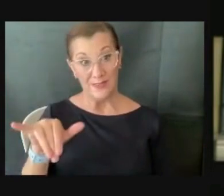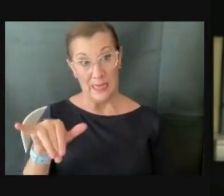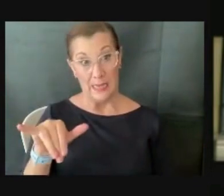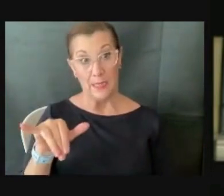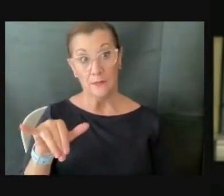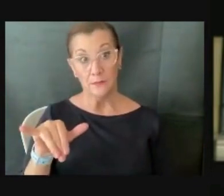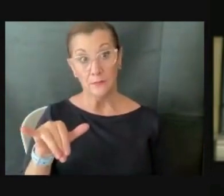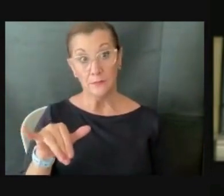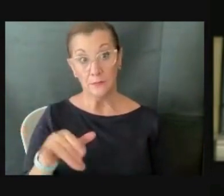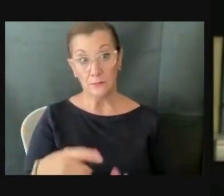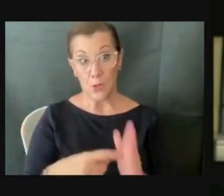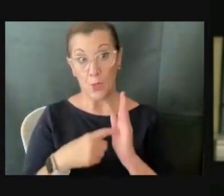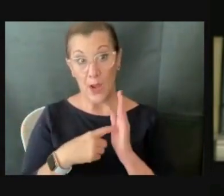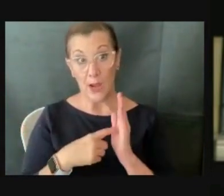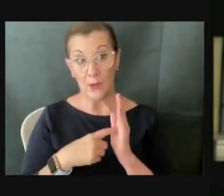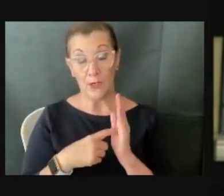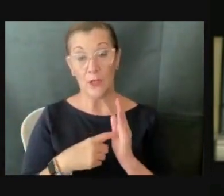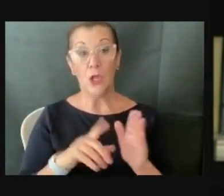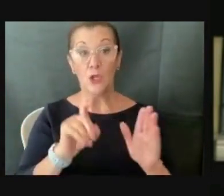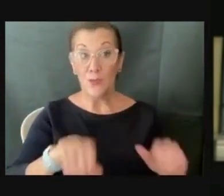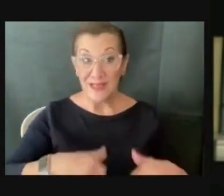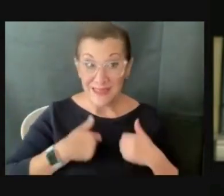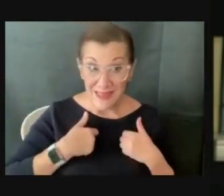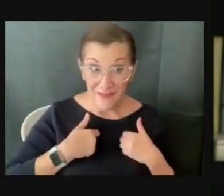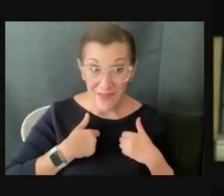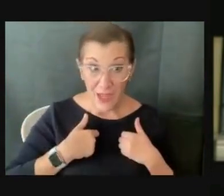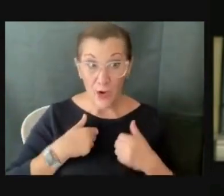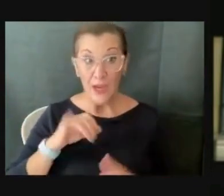either live in the junior ADU or in the main dwelling.